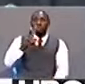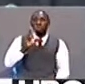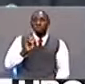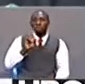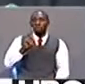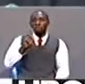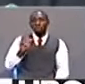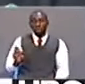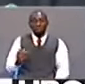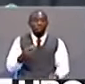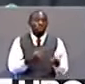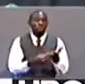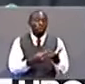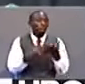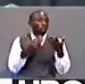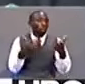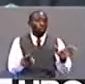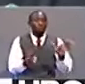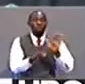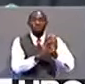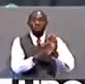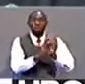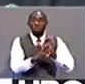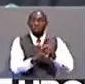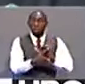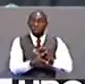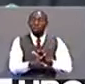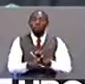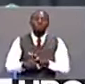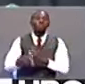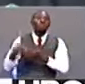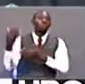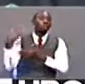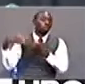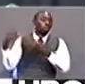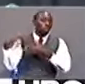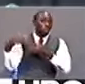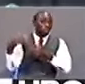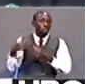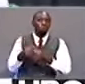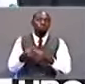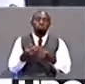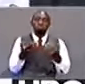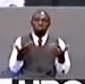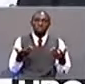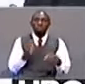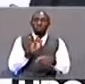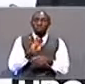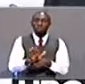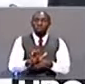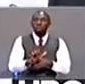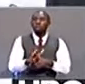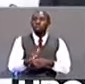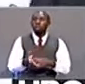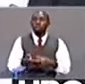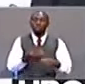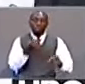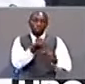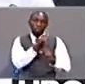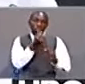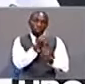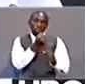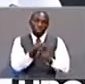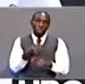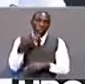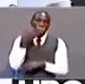2021, Uganda witnessed a historic milestone in its journey to first oil, which marked